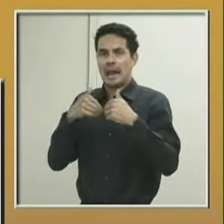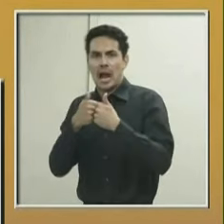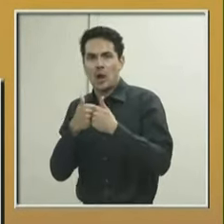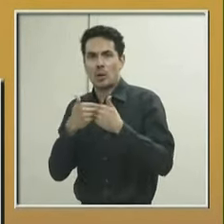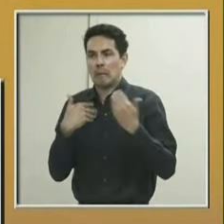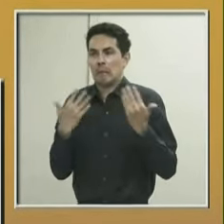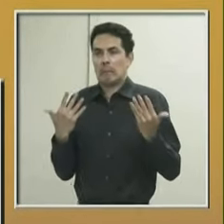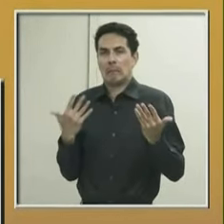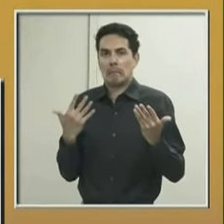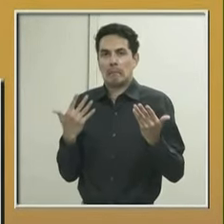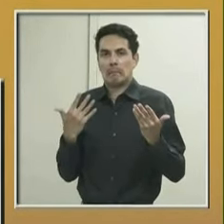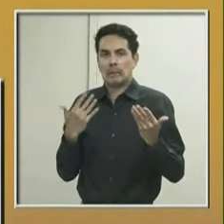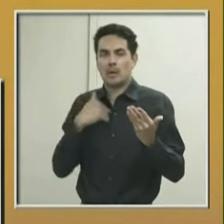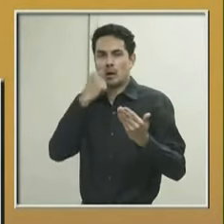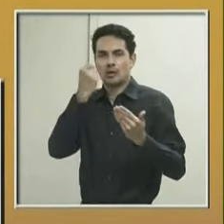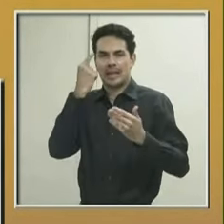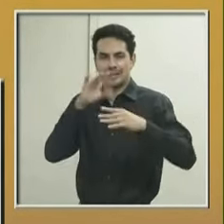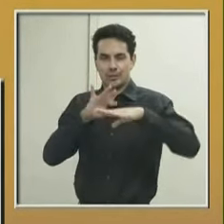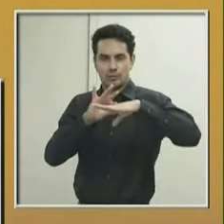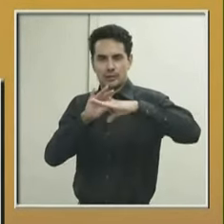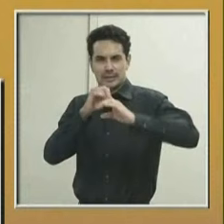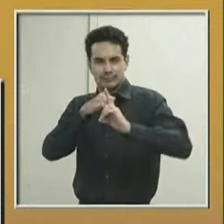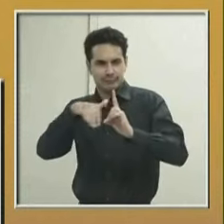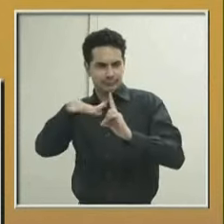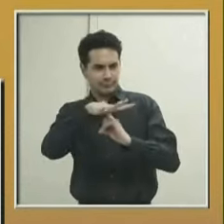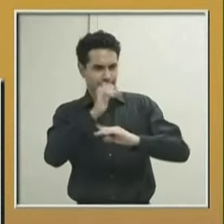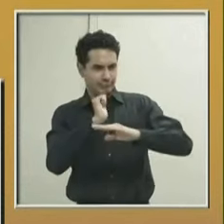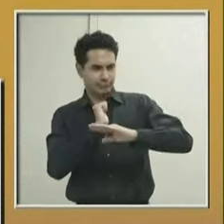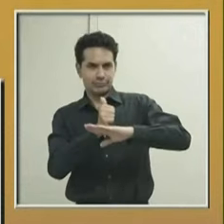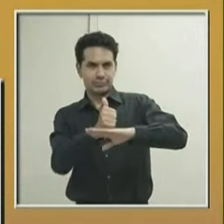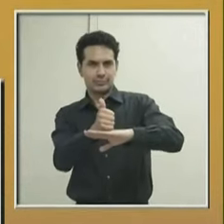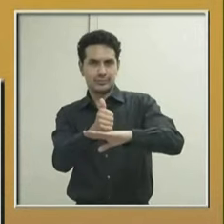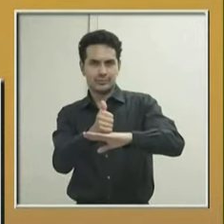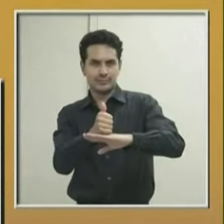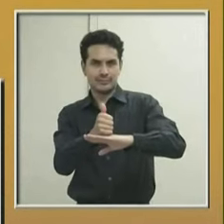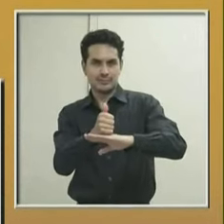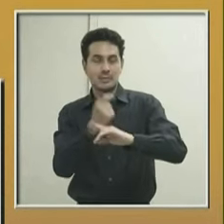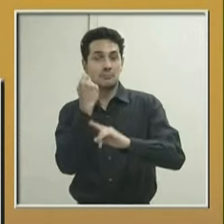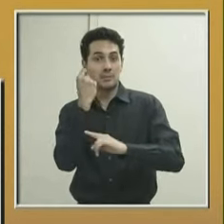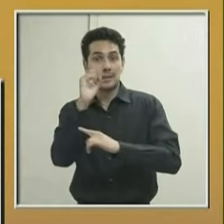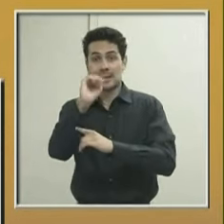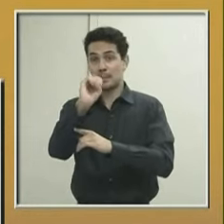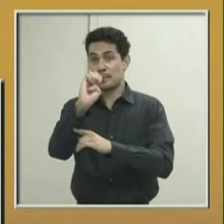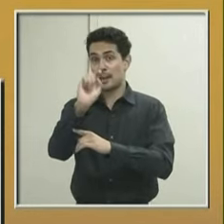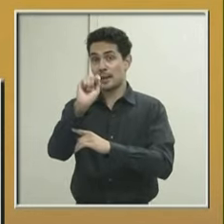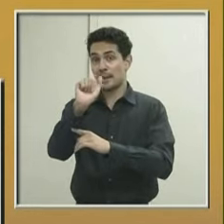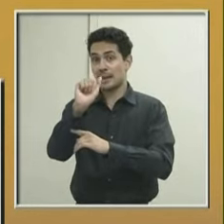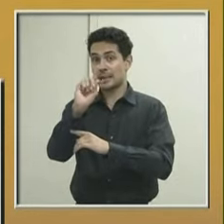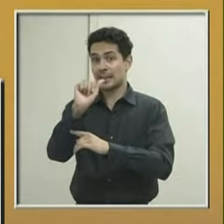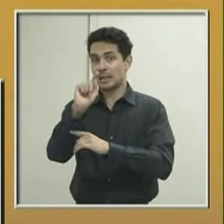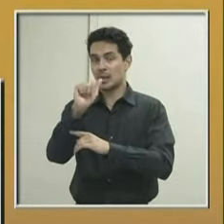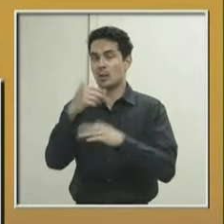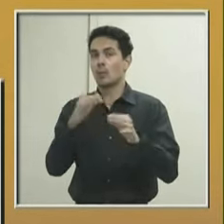wasn't able to be put in context with the timeline that we were building. So really important that we were able to gather